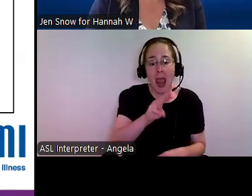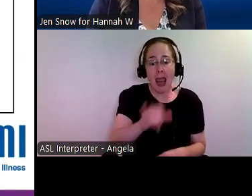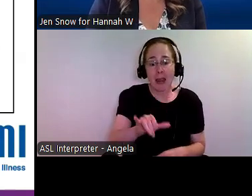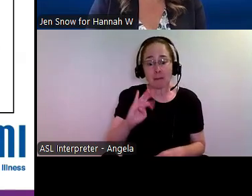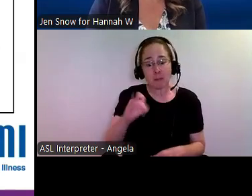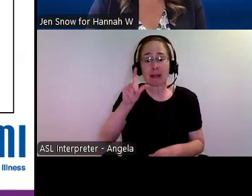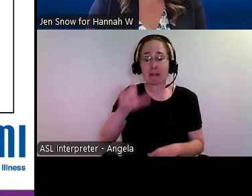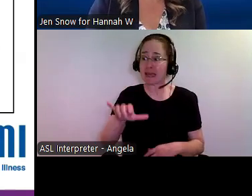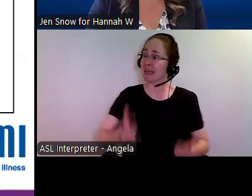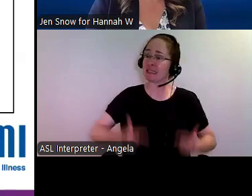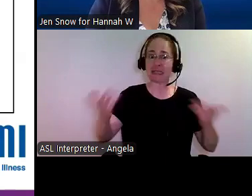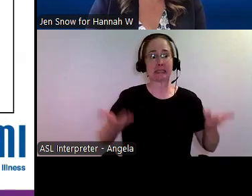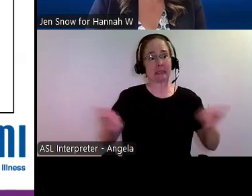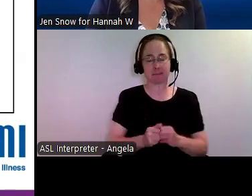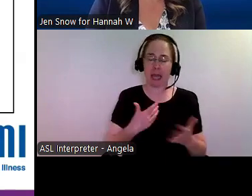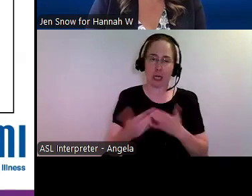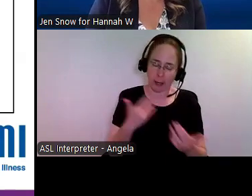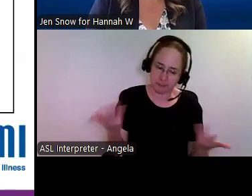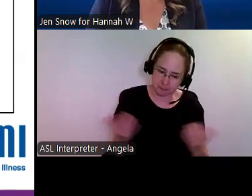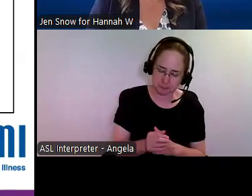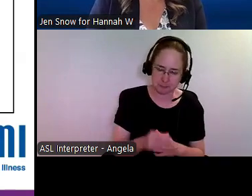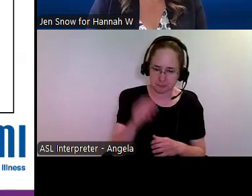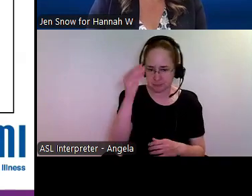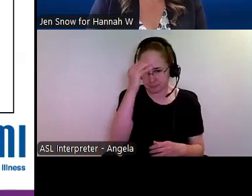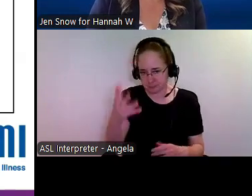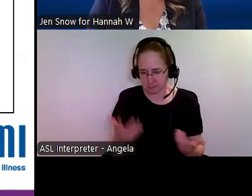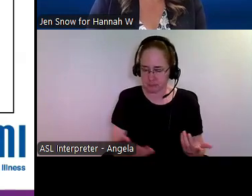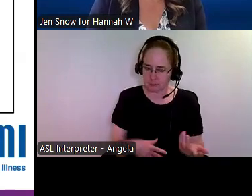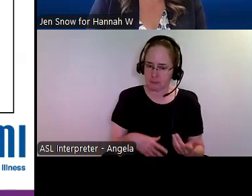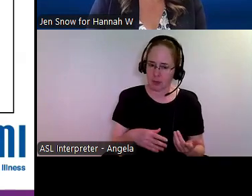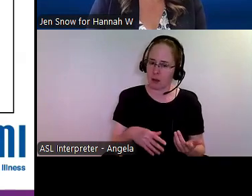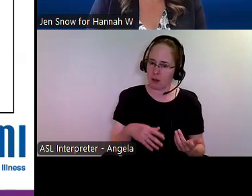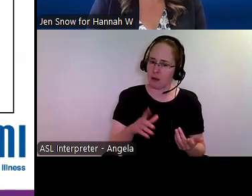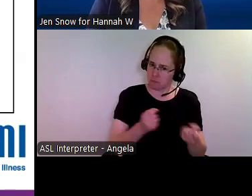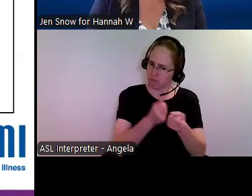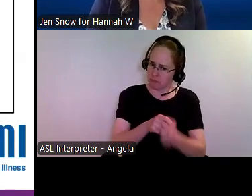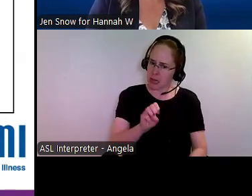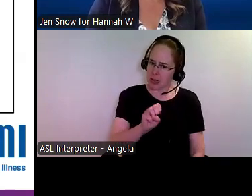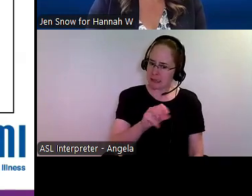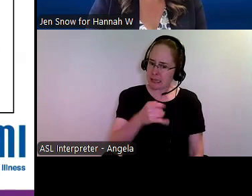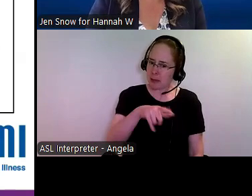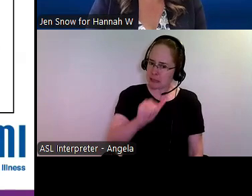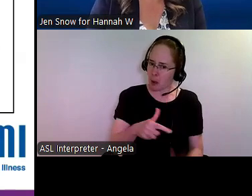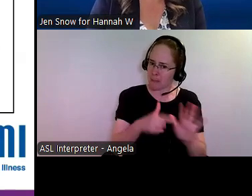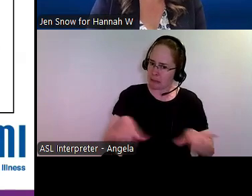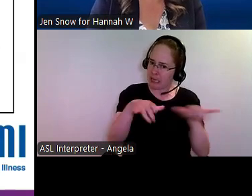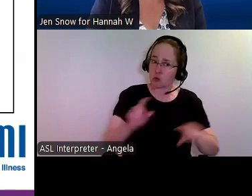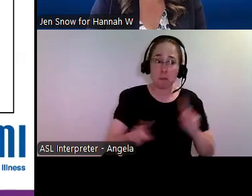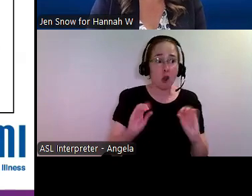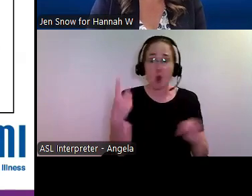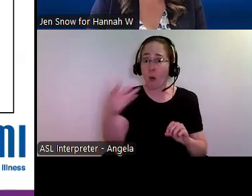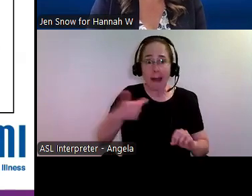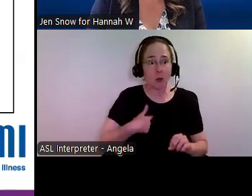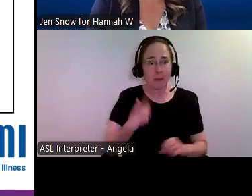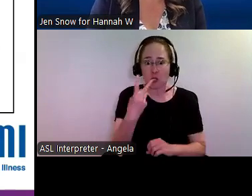existed. So so that's just a little plug for the SAMHSA model standards, I guess. But my point is that nobody would hire me for